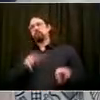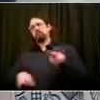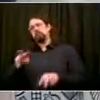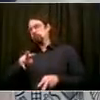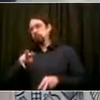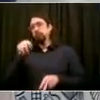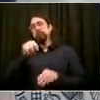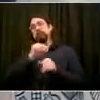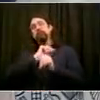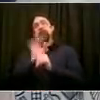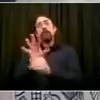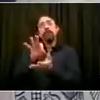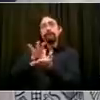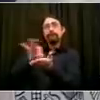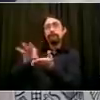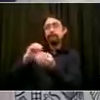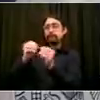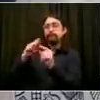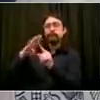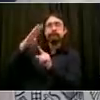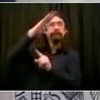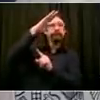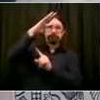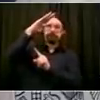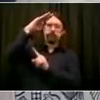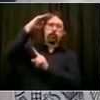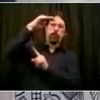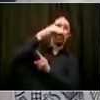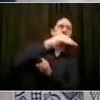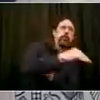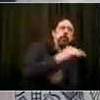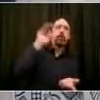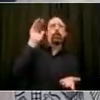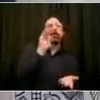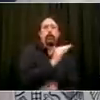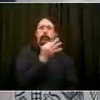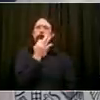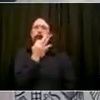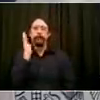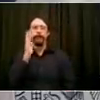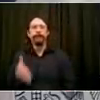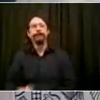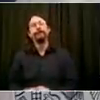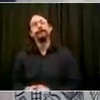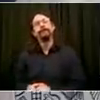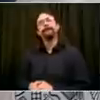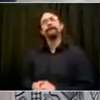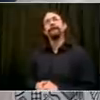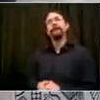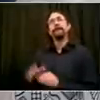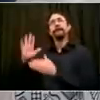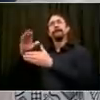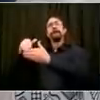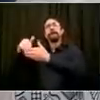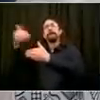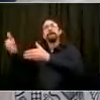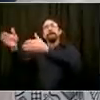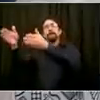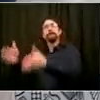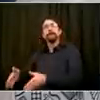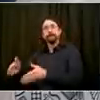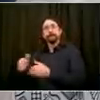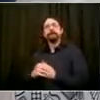Good morning, Mr. Mayor. As the public schools are being closed now, and we know there may be some more closures coming with New York City being